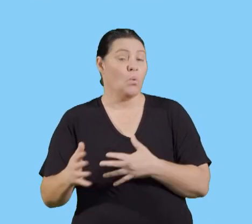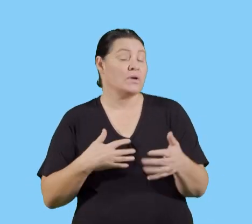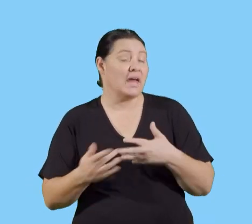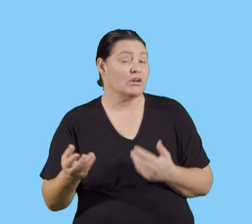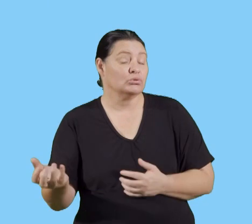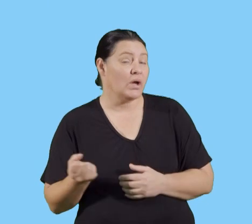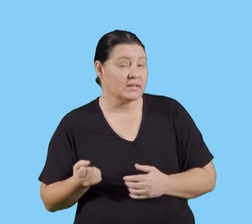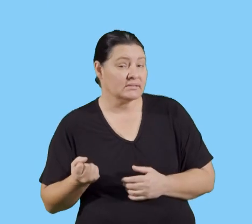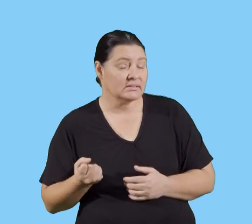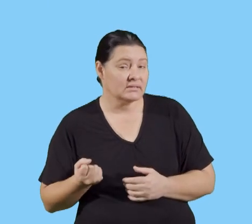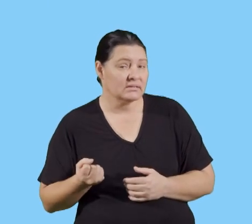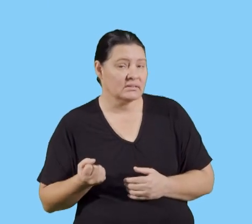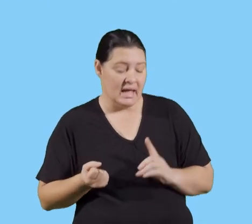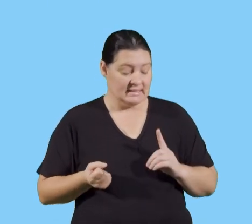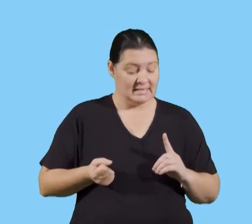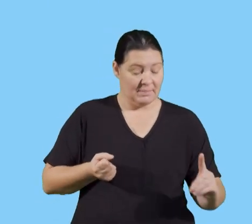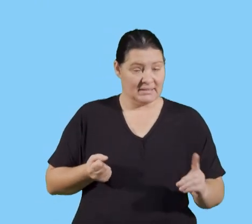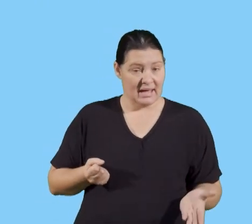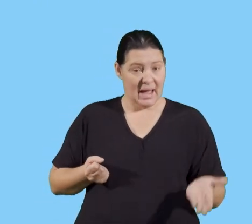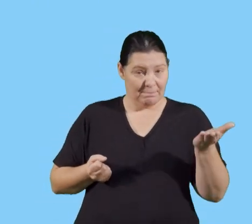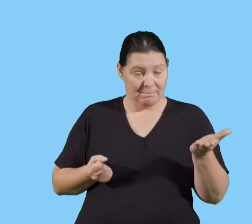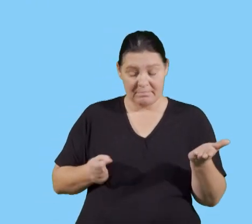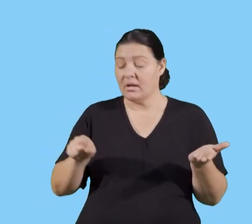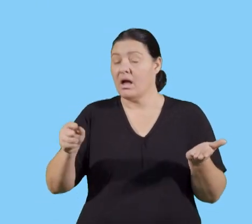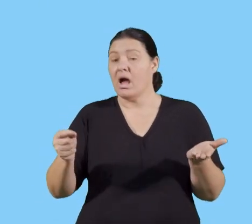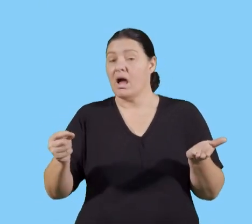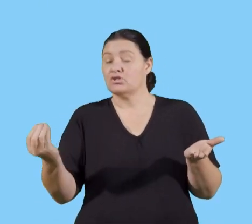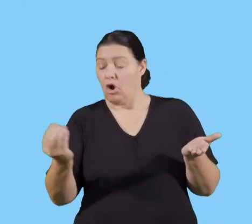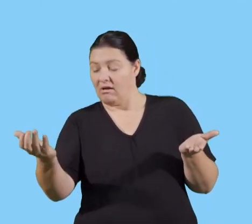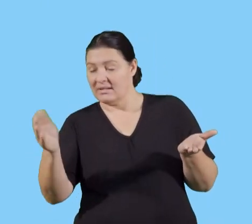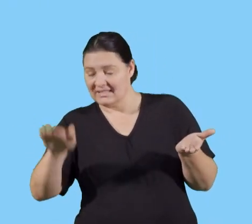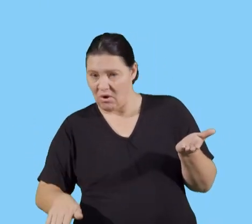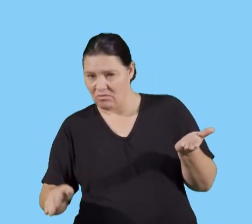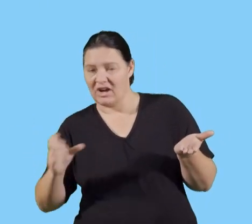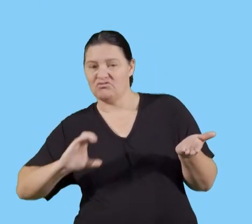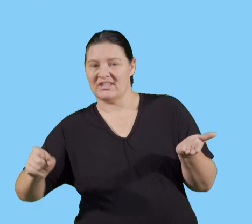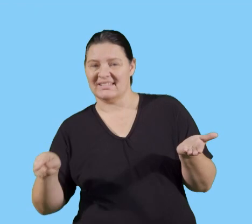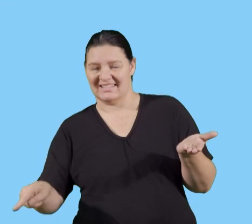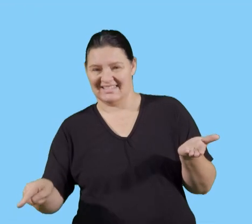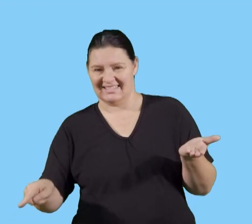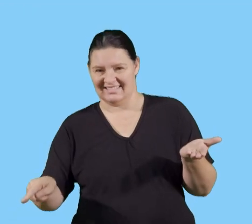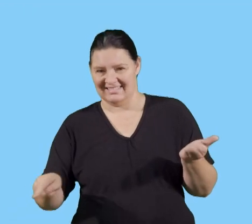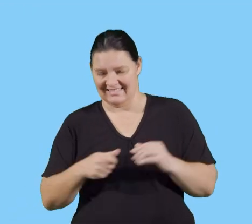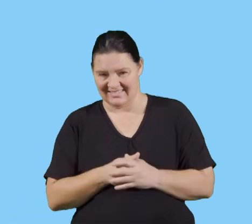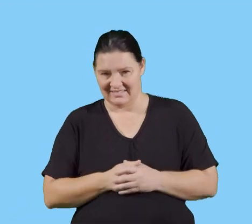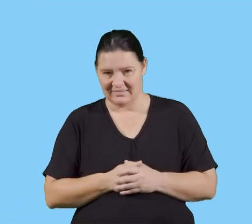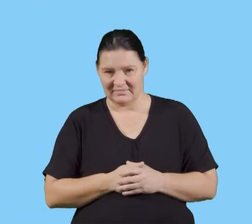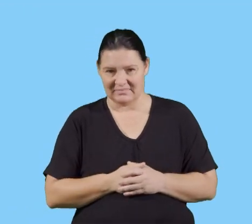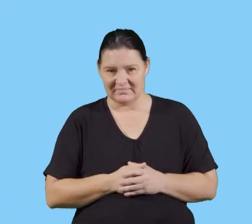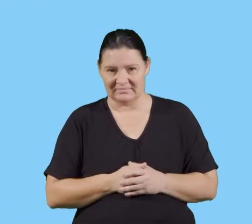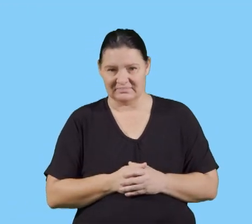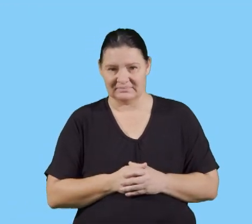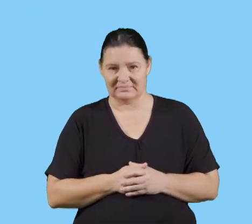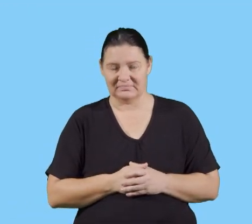there's drawings, remember, you debit your drawings and you will credit your trading stock, which is decreasing in